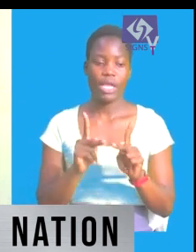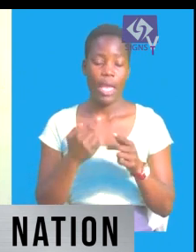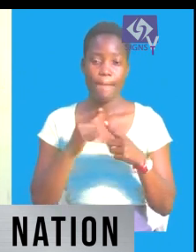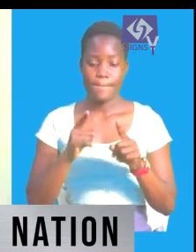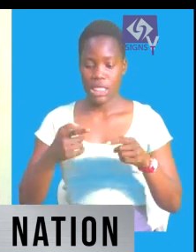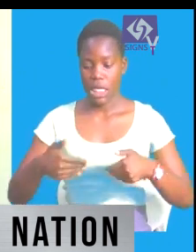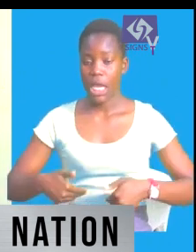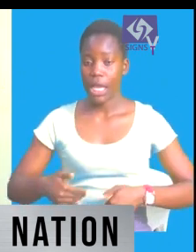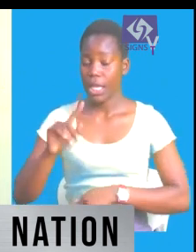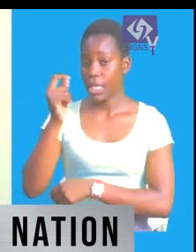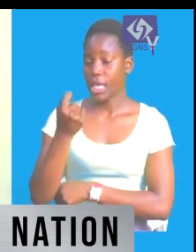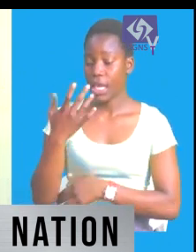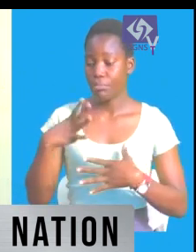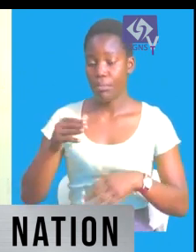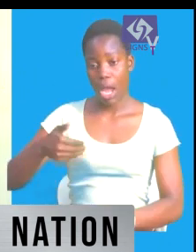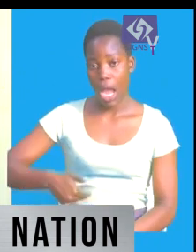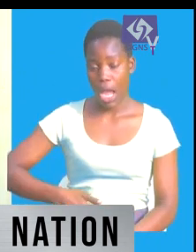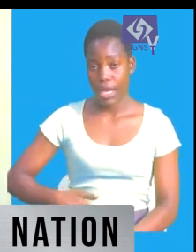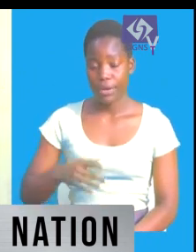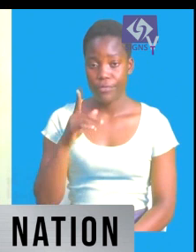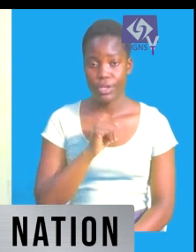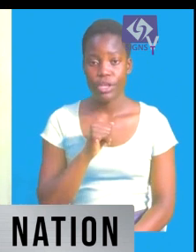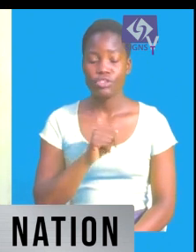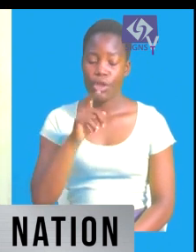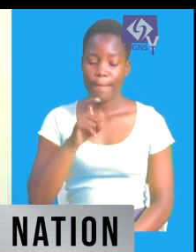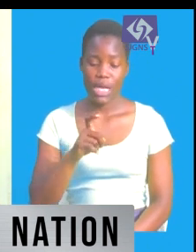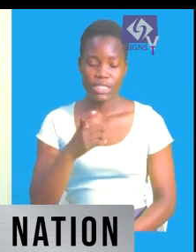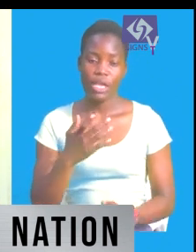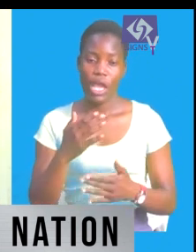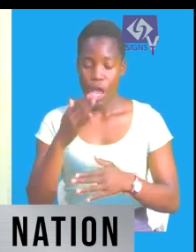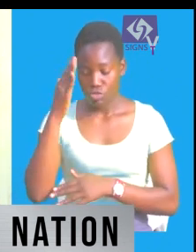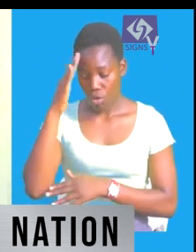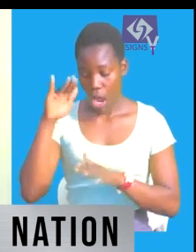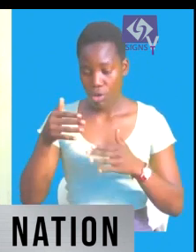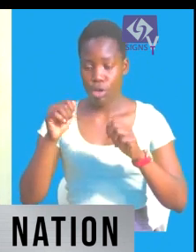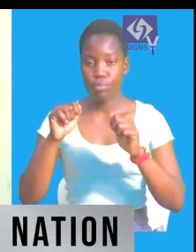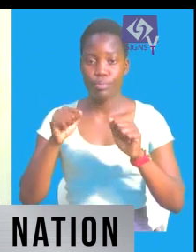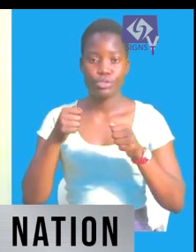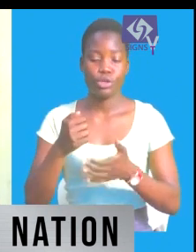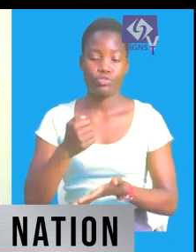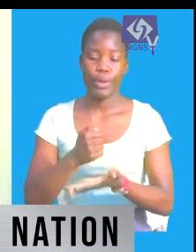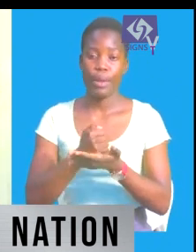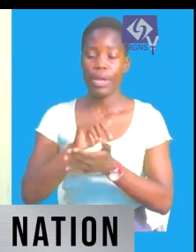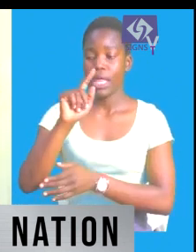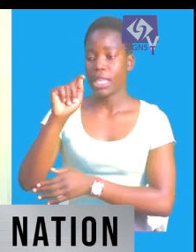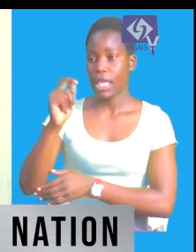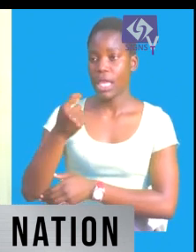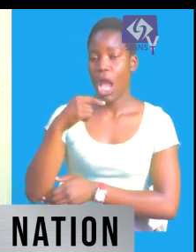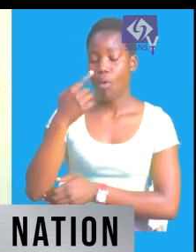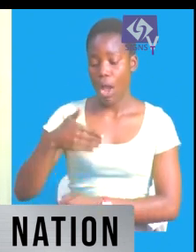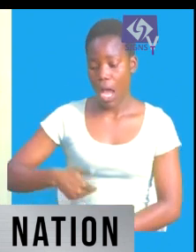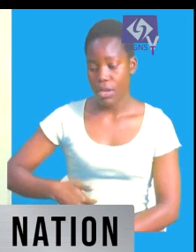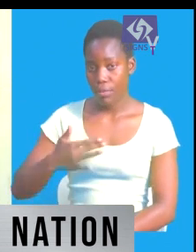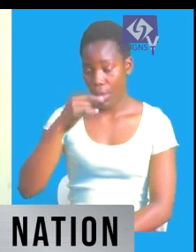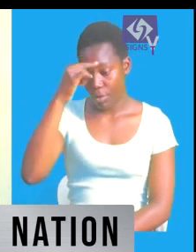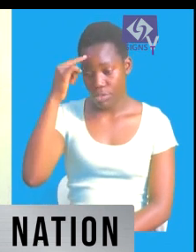channel that money somewhere else to help the hungry Kenyan, and instead of rebranding, because we need to